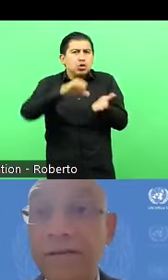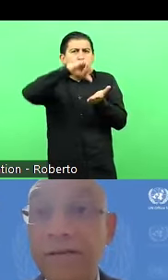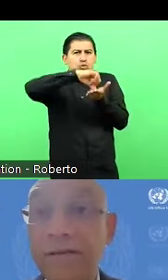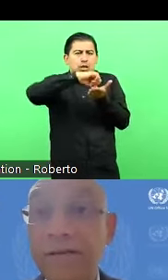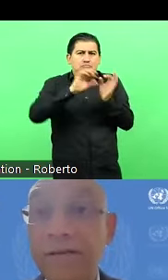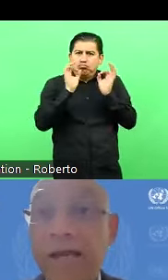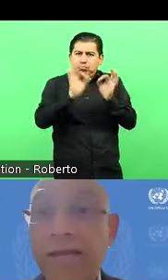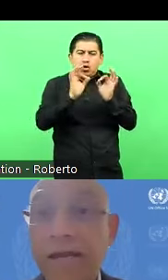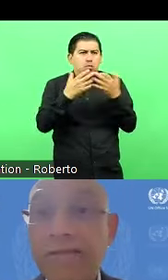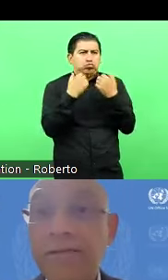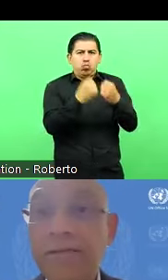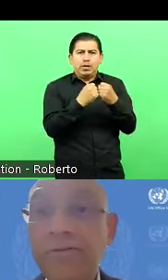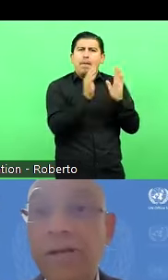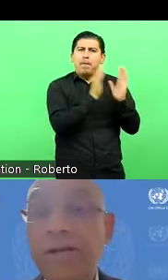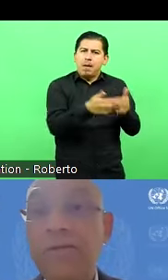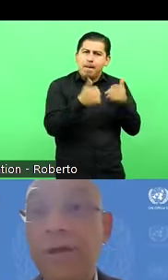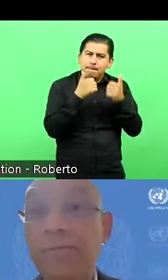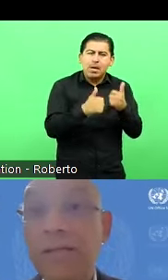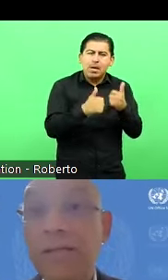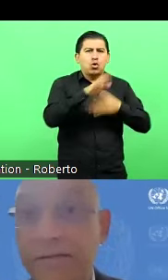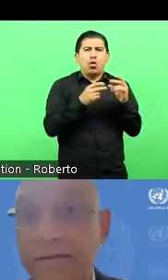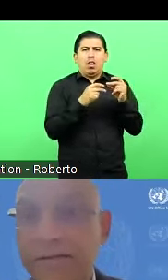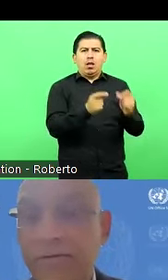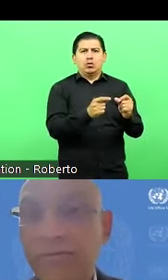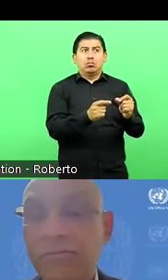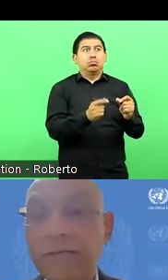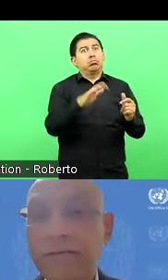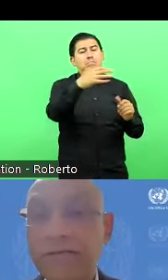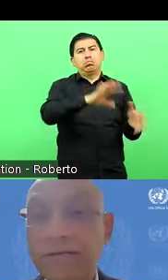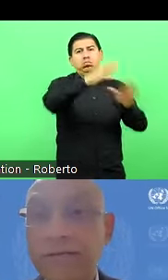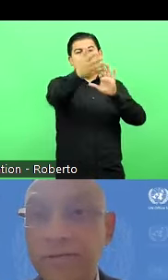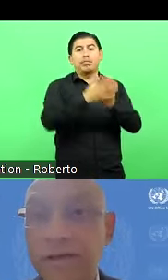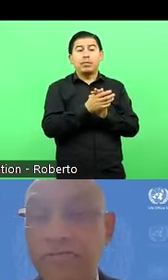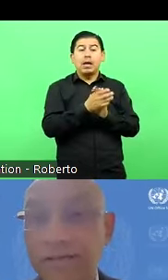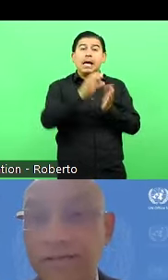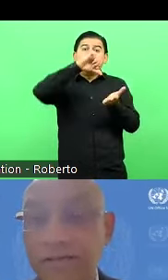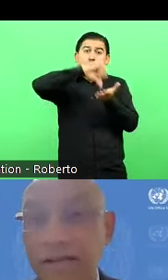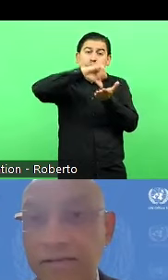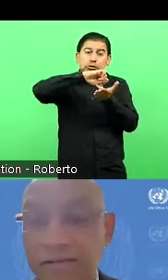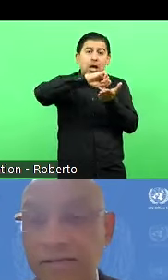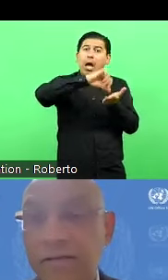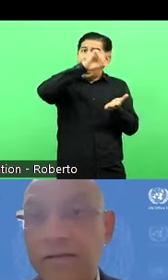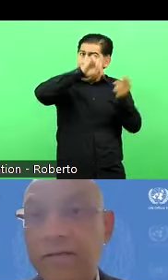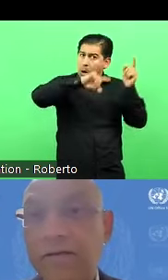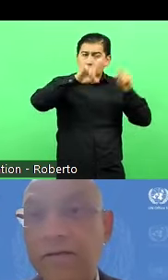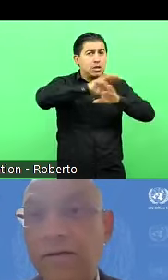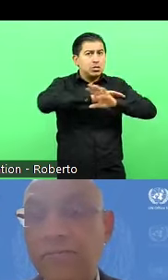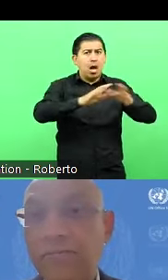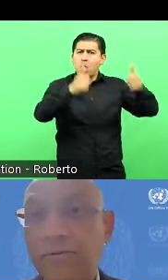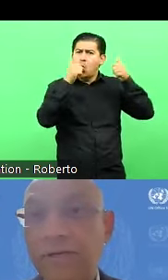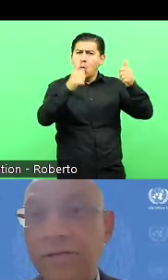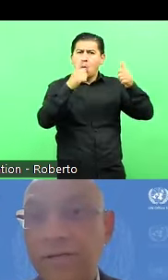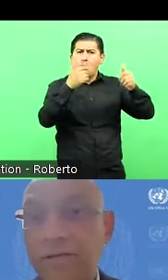resilience hubs. And they are cities who are trying to help other cities. These are cities which have faced the challenges